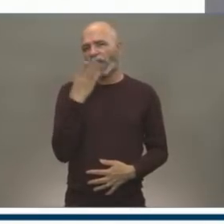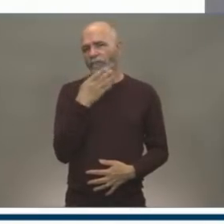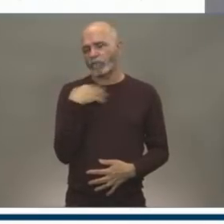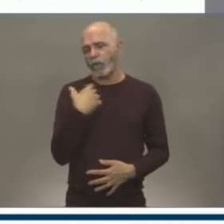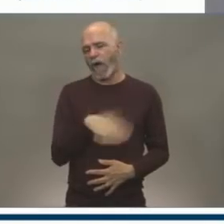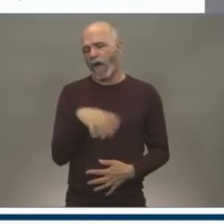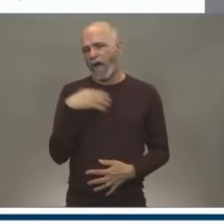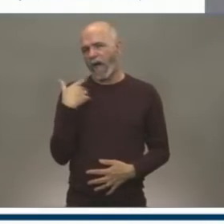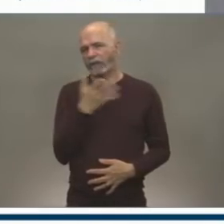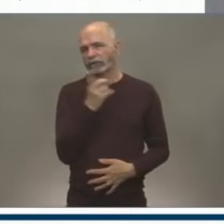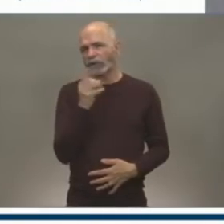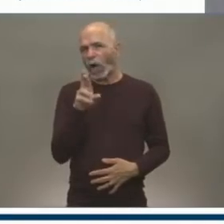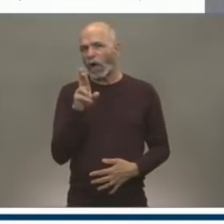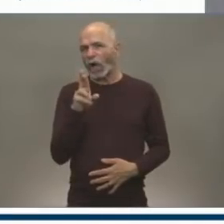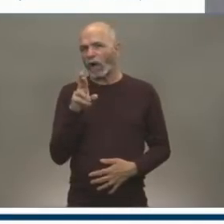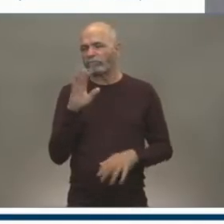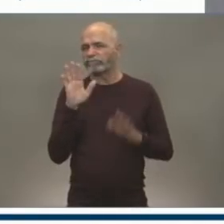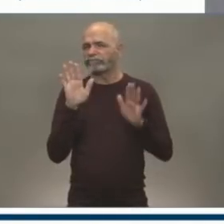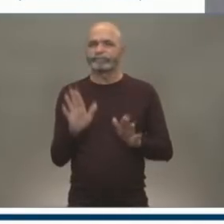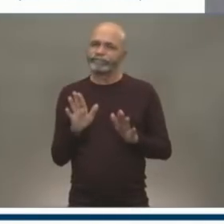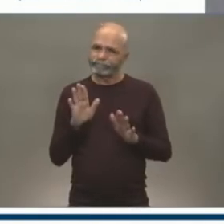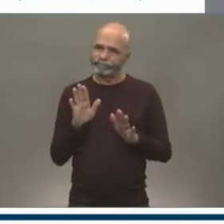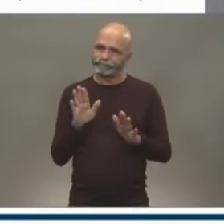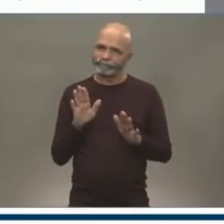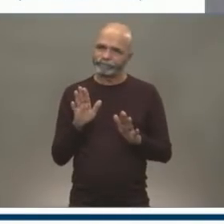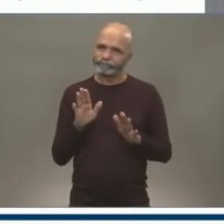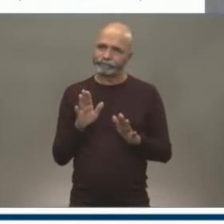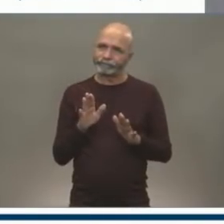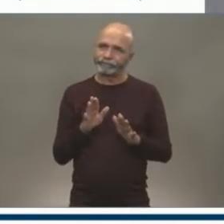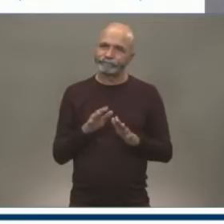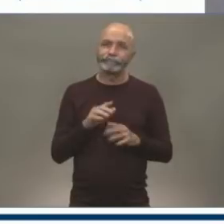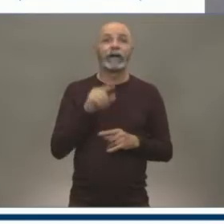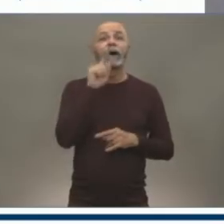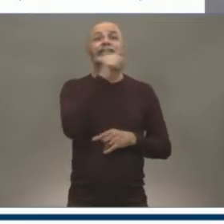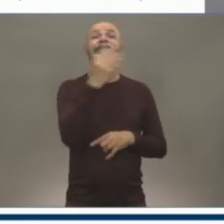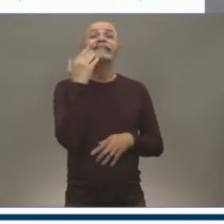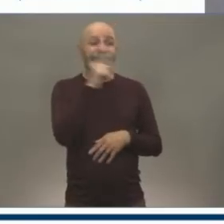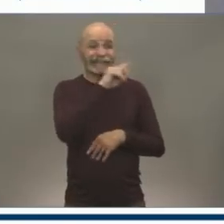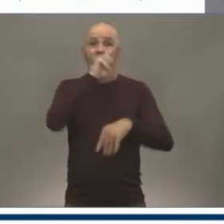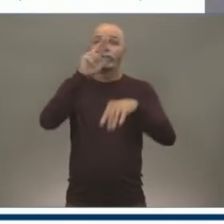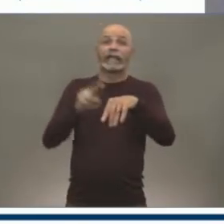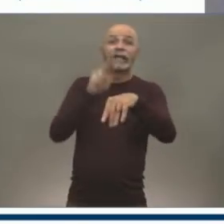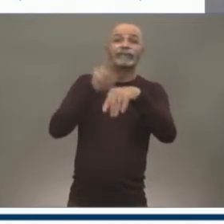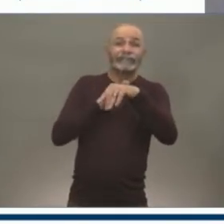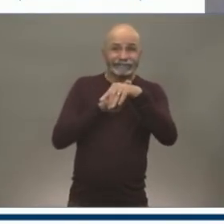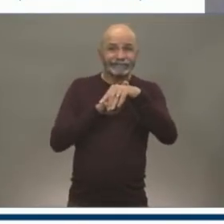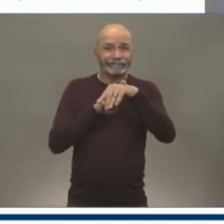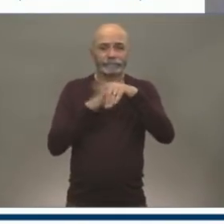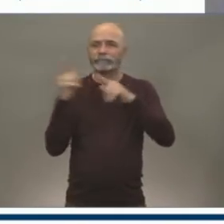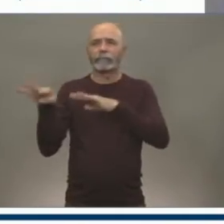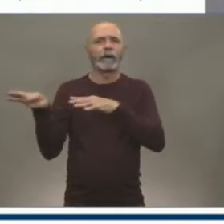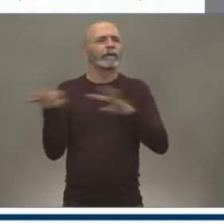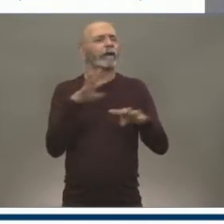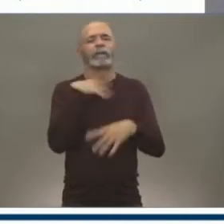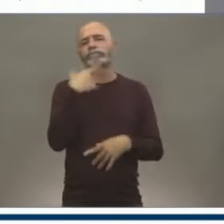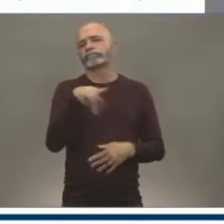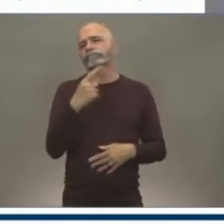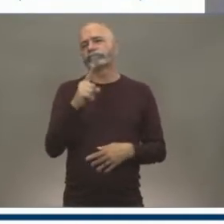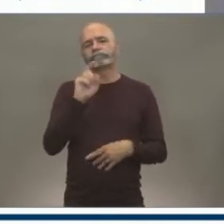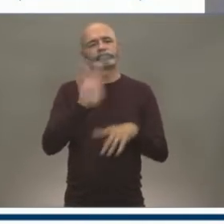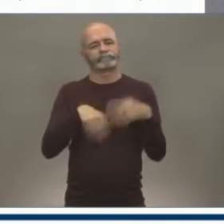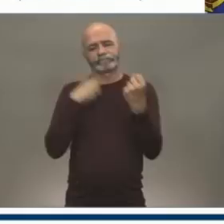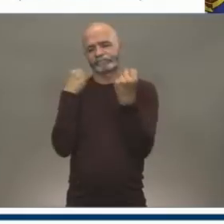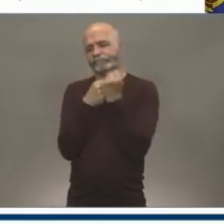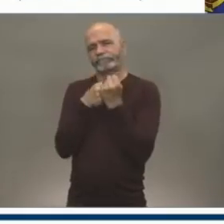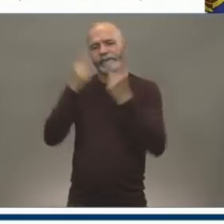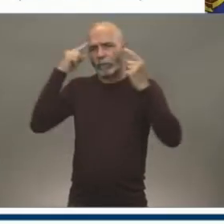chance to watch him up close at the national scene, and he represents you and our families very well on the national scene. So on behalf of all of us, Dr.